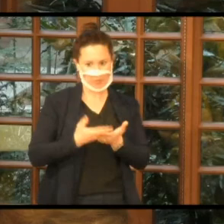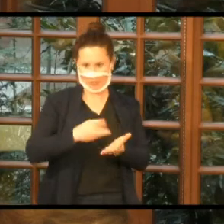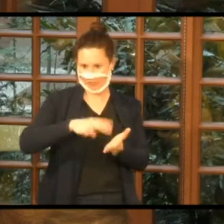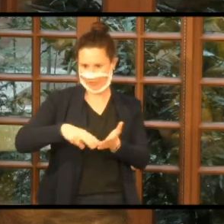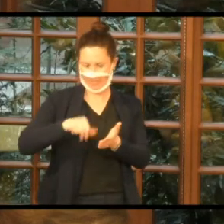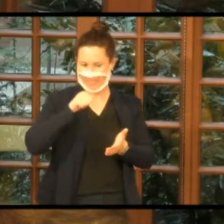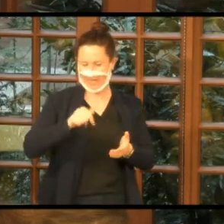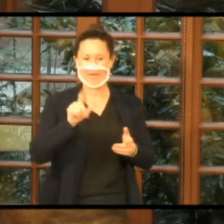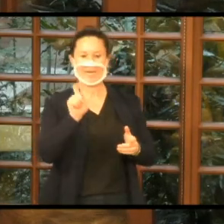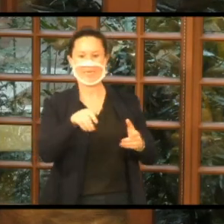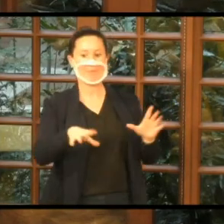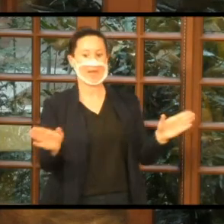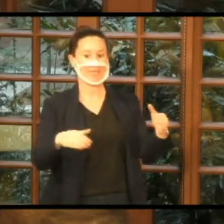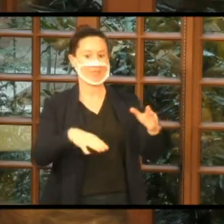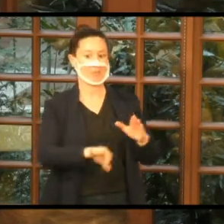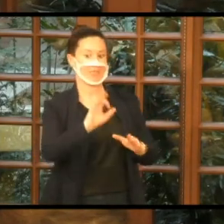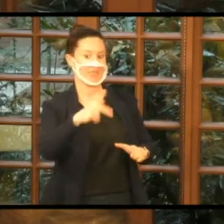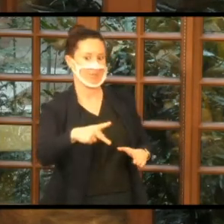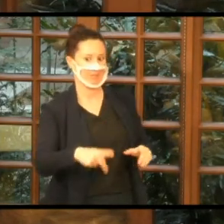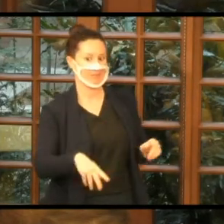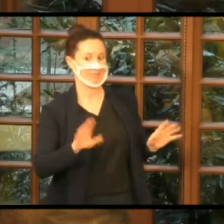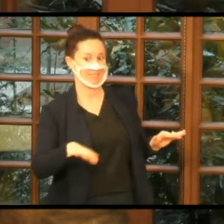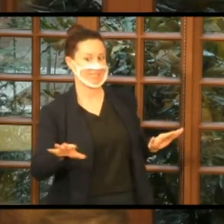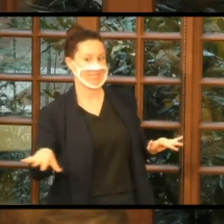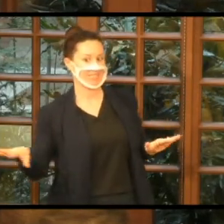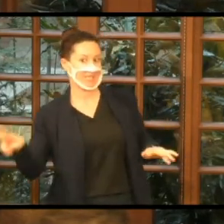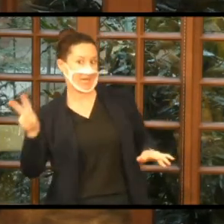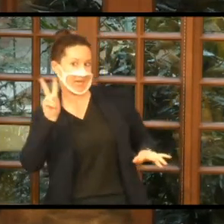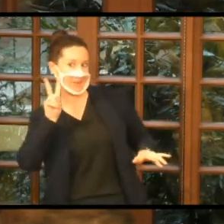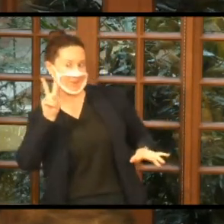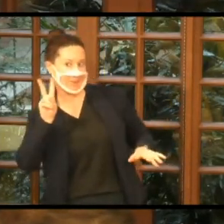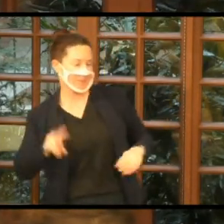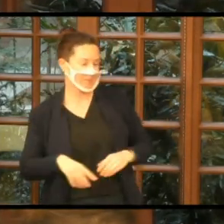package picked up. Dun, dun, dun.